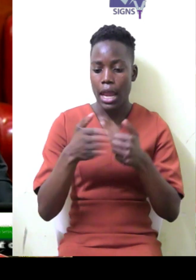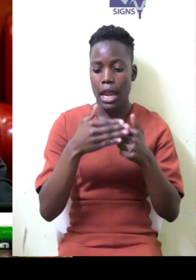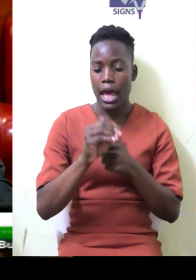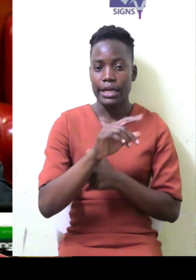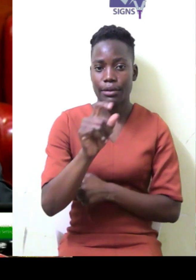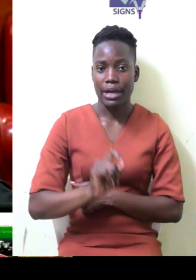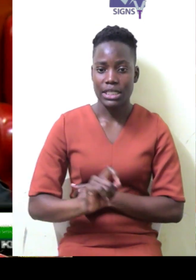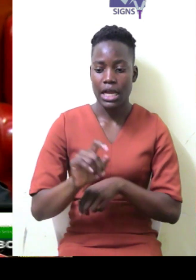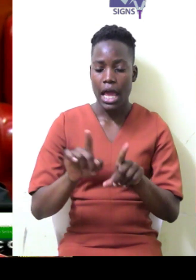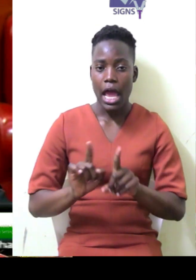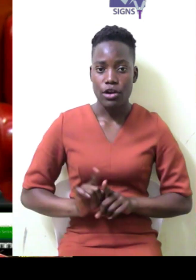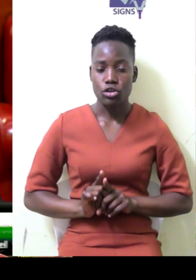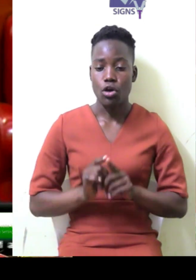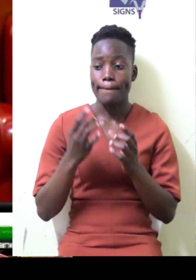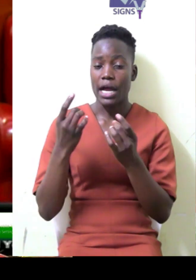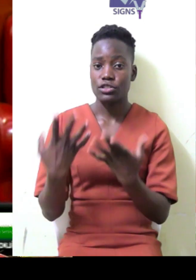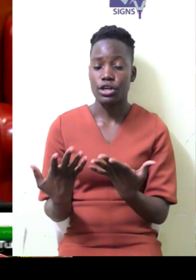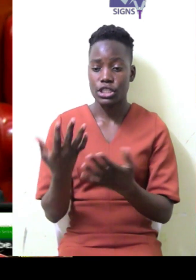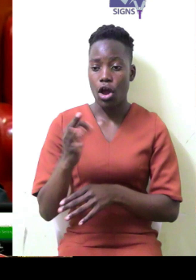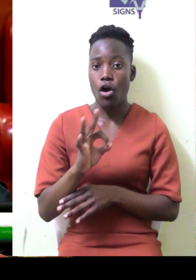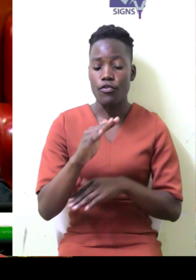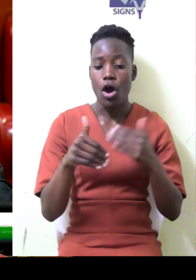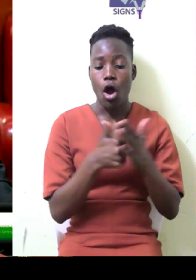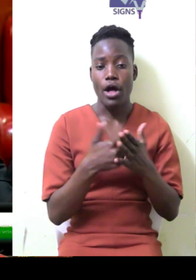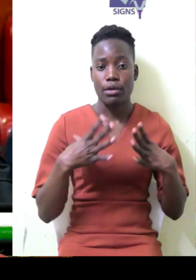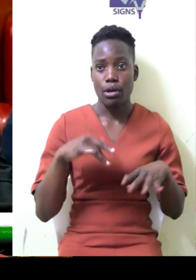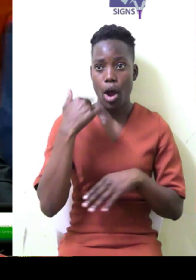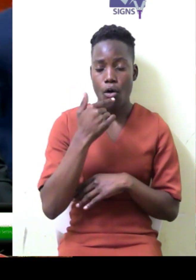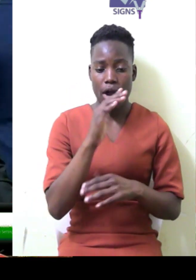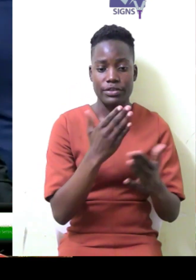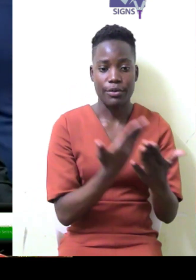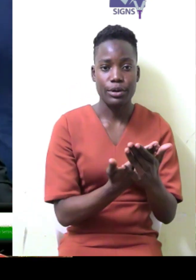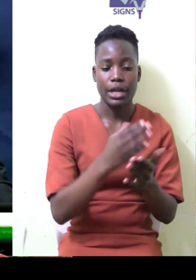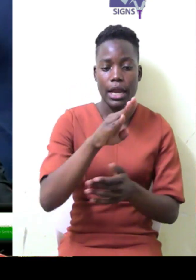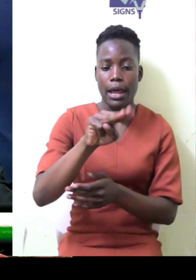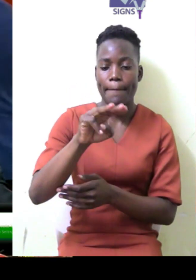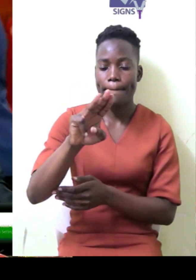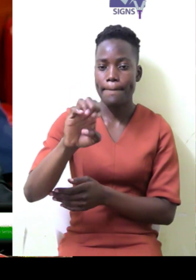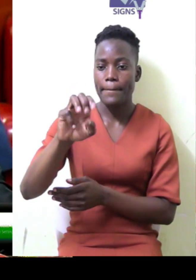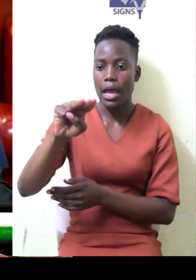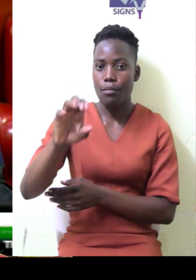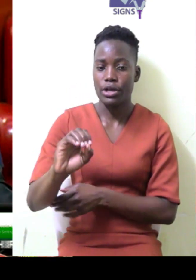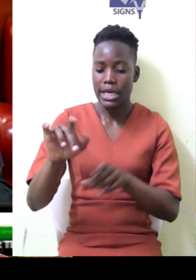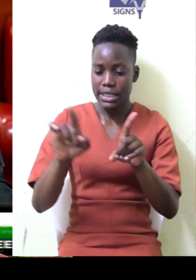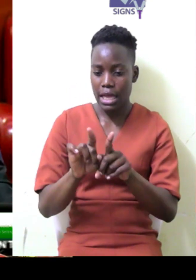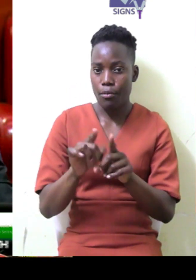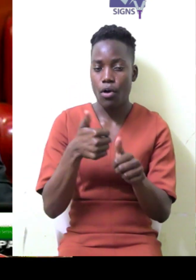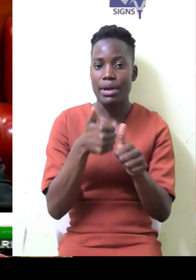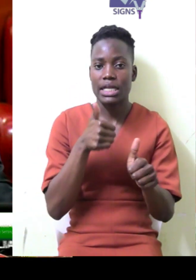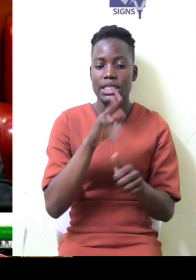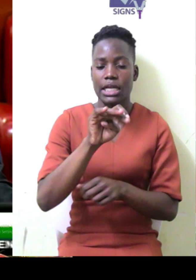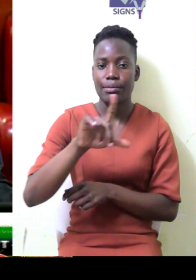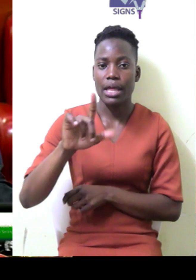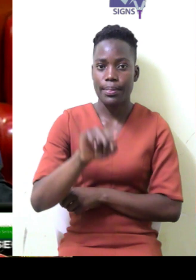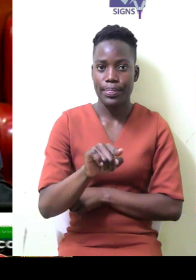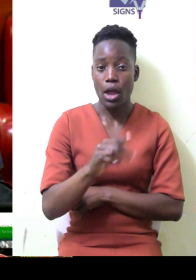90%. And the majority of all those who submitted their memos have also rejected this bill. Mr. Speaker, it's for a very